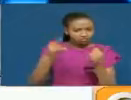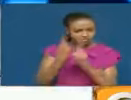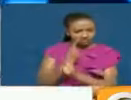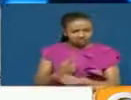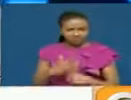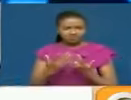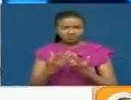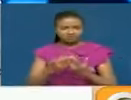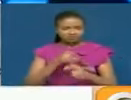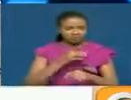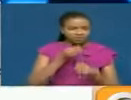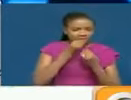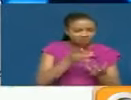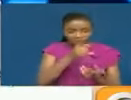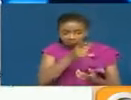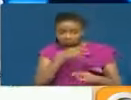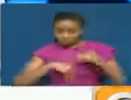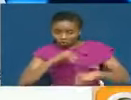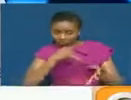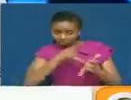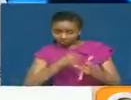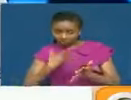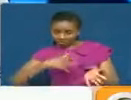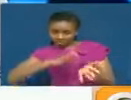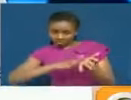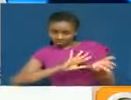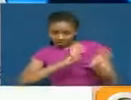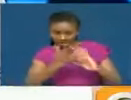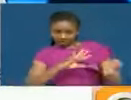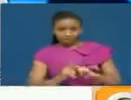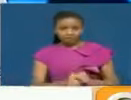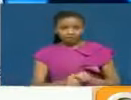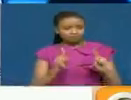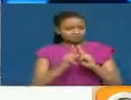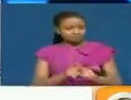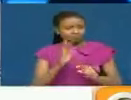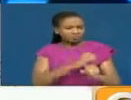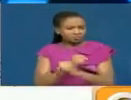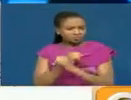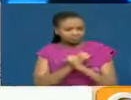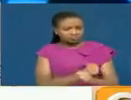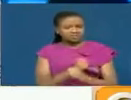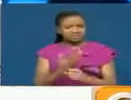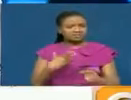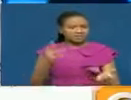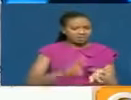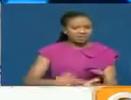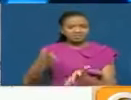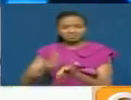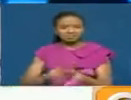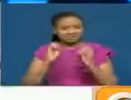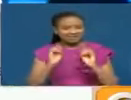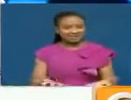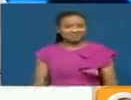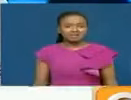recommending appropriate action for corruption and unethical conduct, preventing the occurrence of corrupt practices, as well as